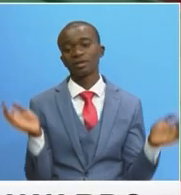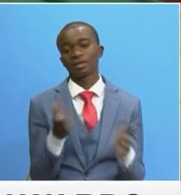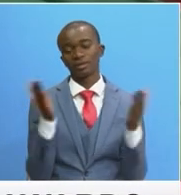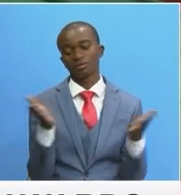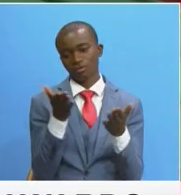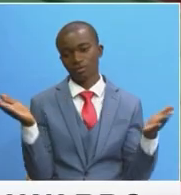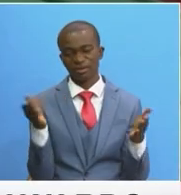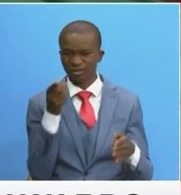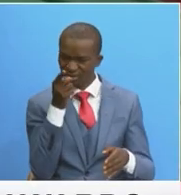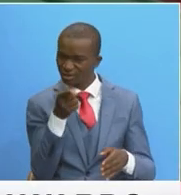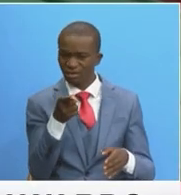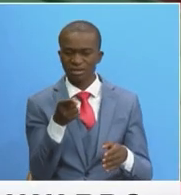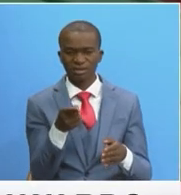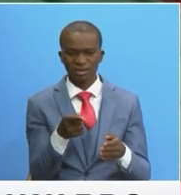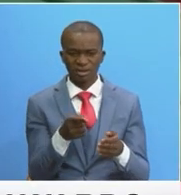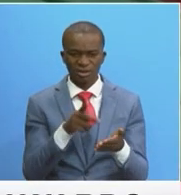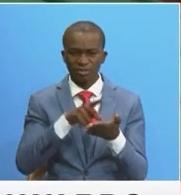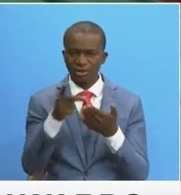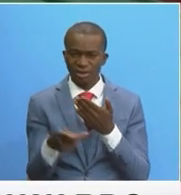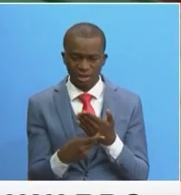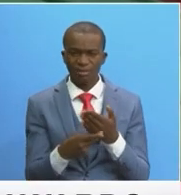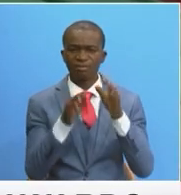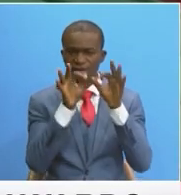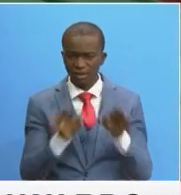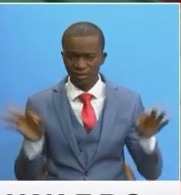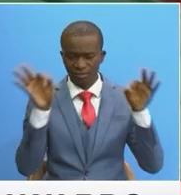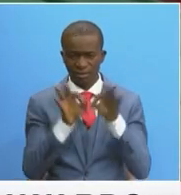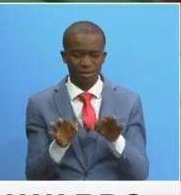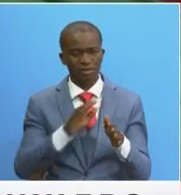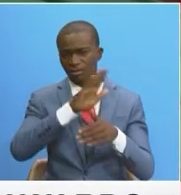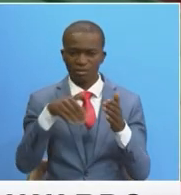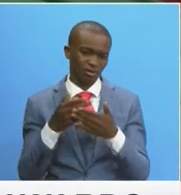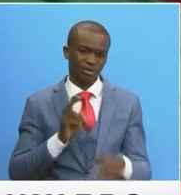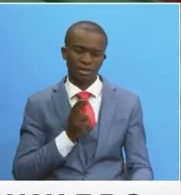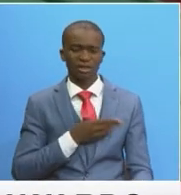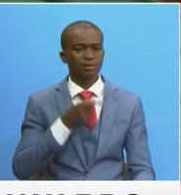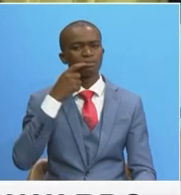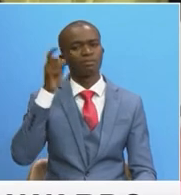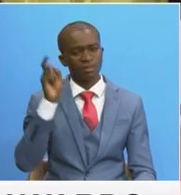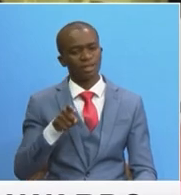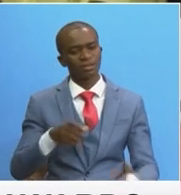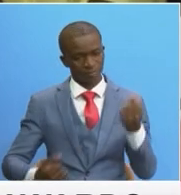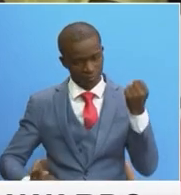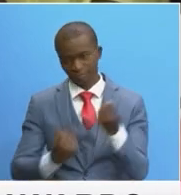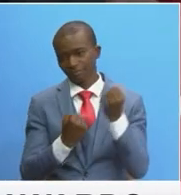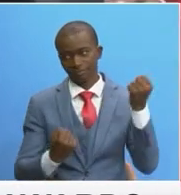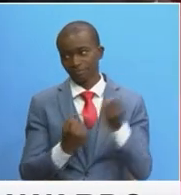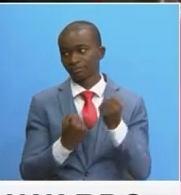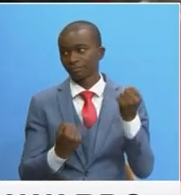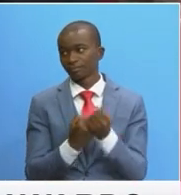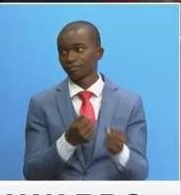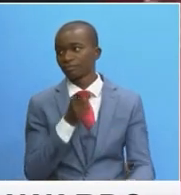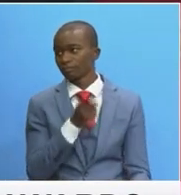are a unifying platform for all of us, and we need to support them. Helen Wade reporting for Zanis